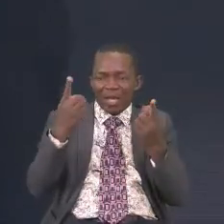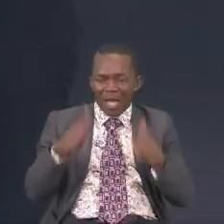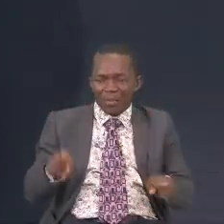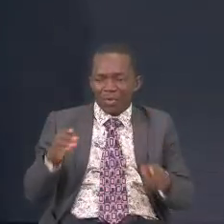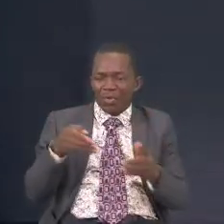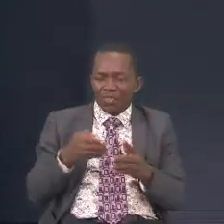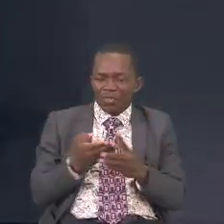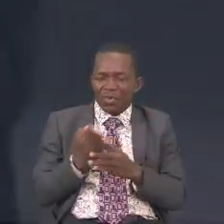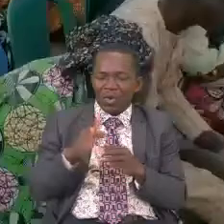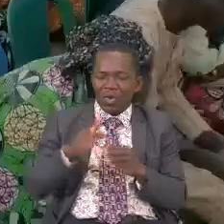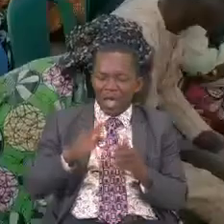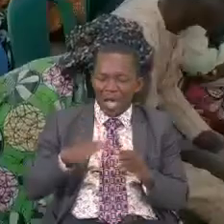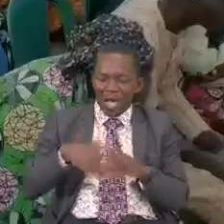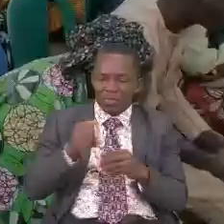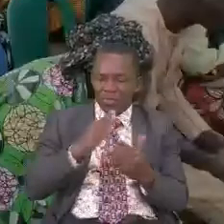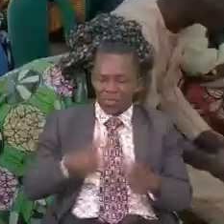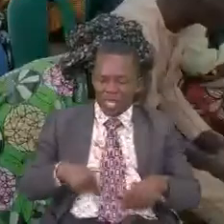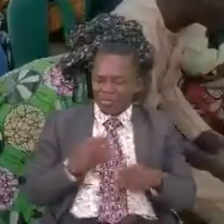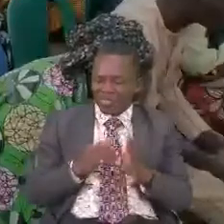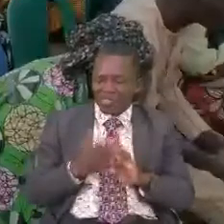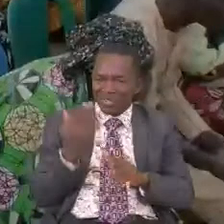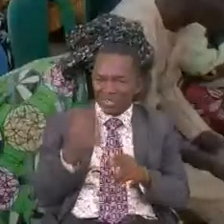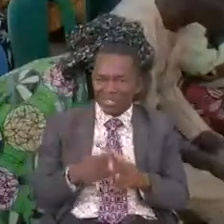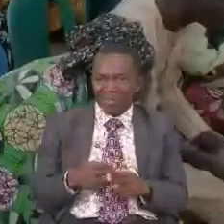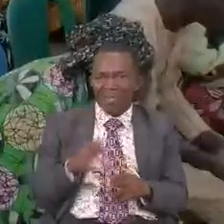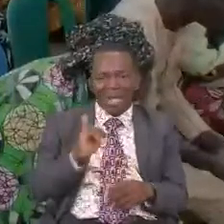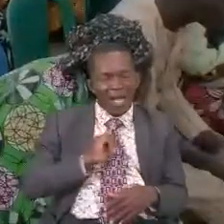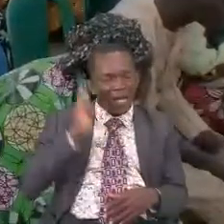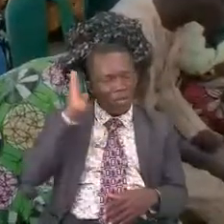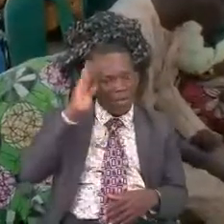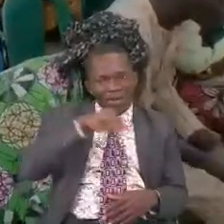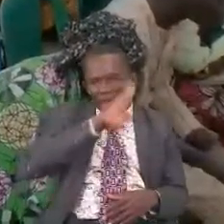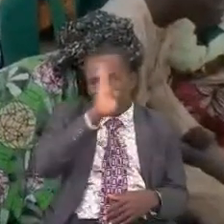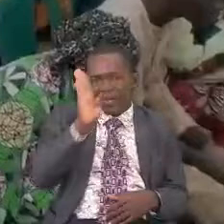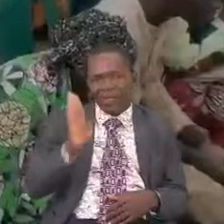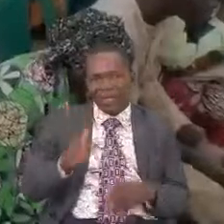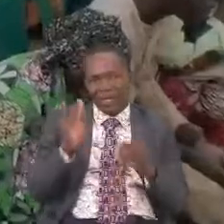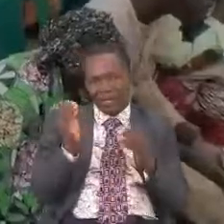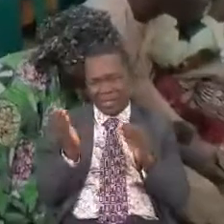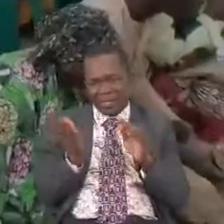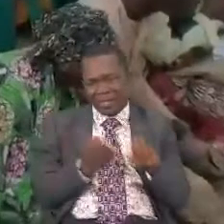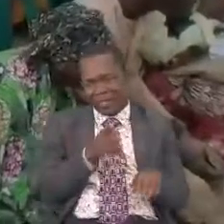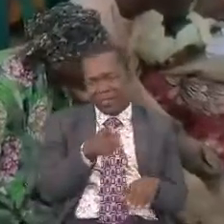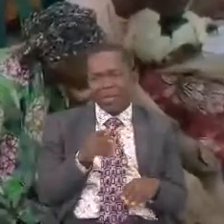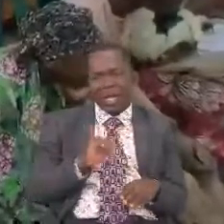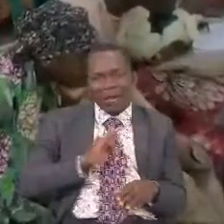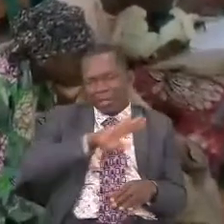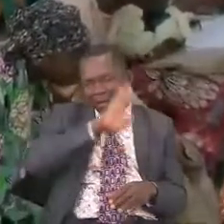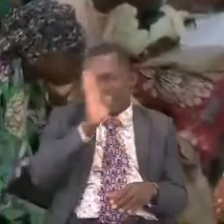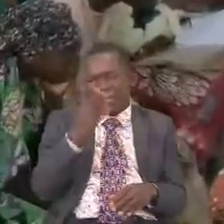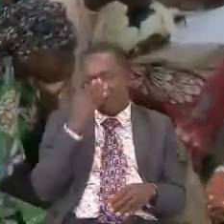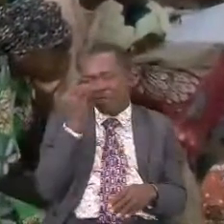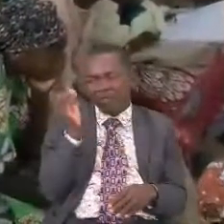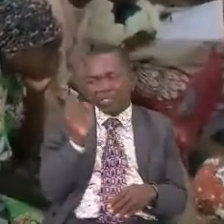life in Jesus' name. I will never leave thee. I'll never fail thee. I'll never forsake thee. So we